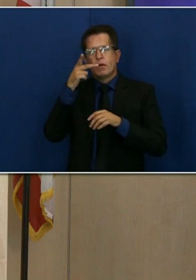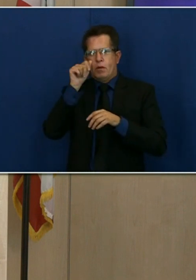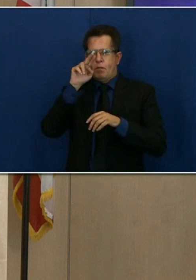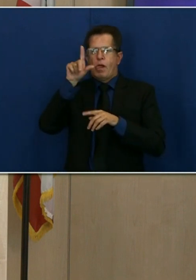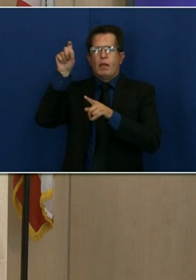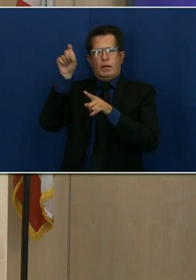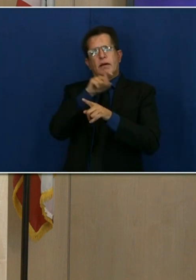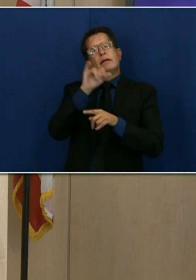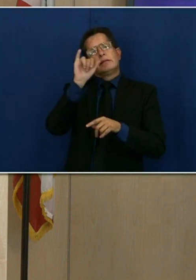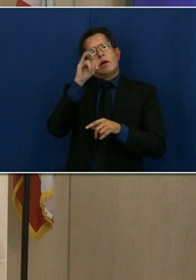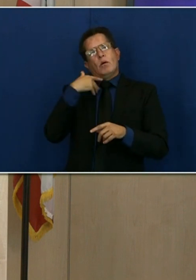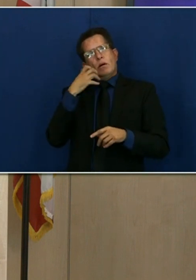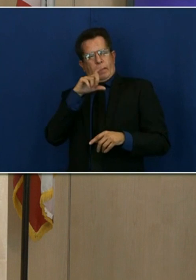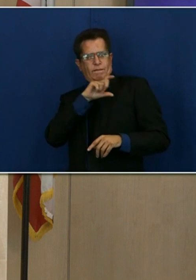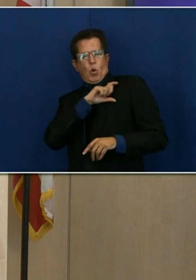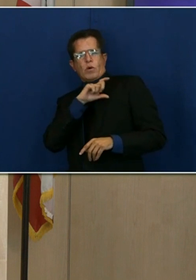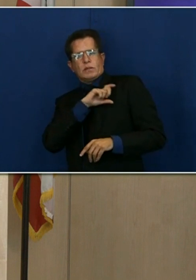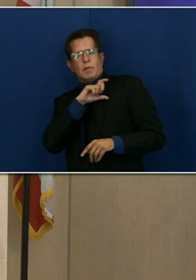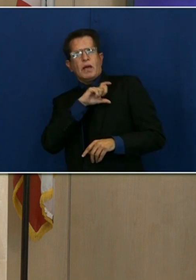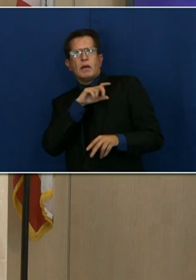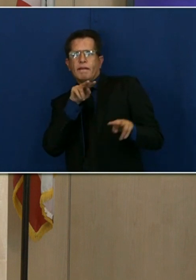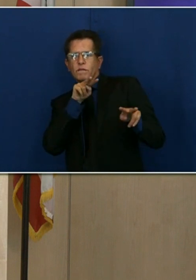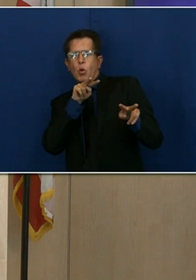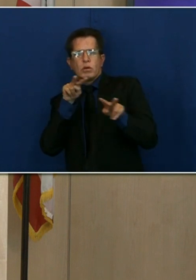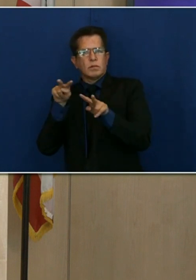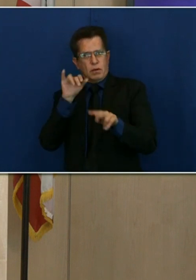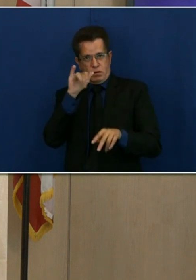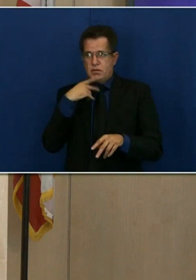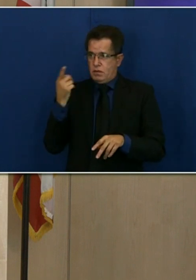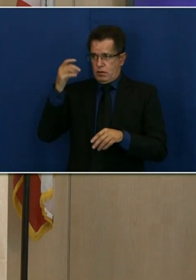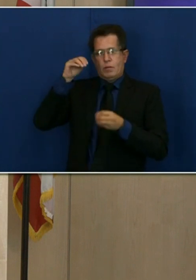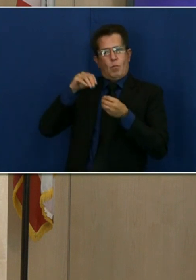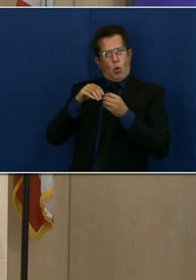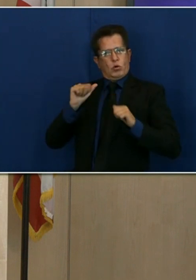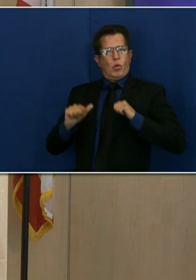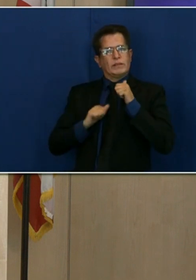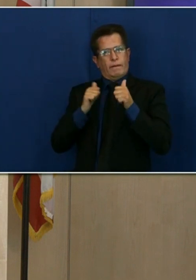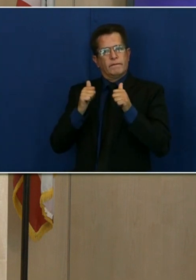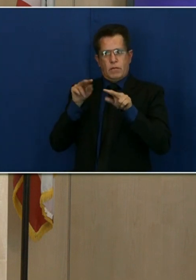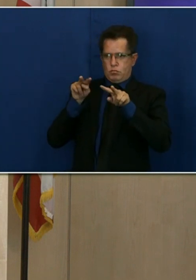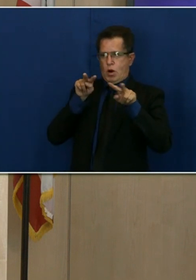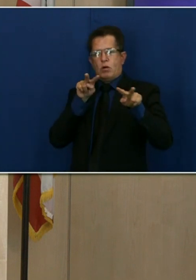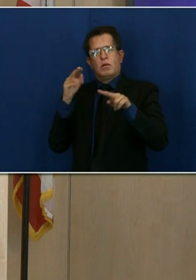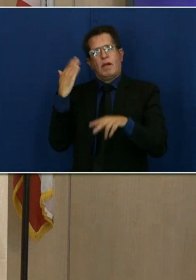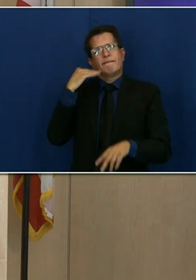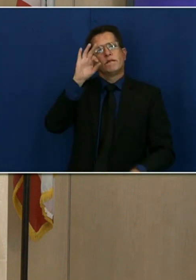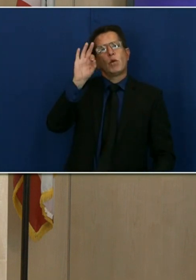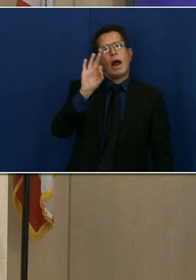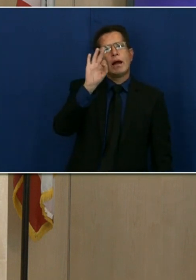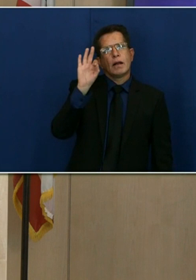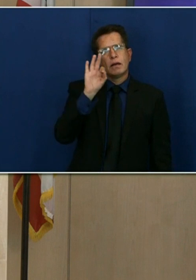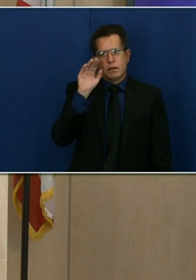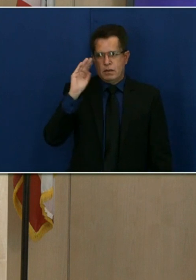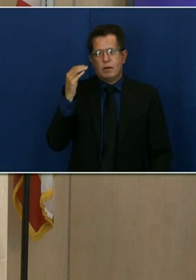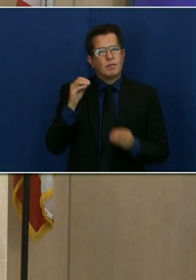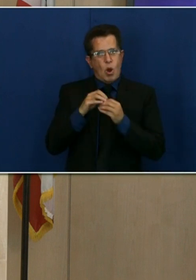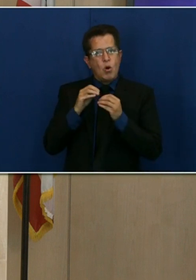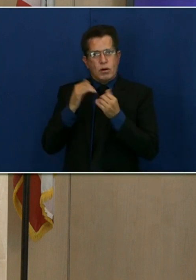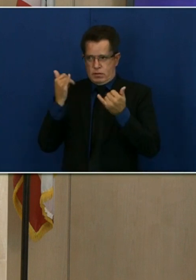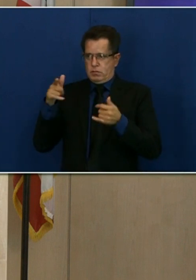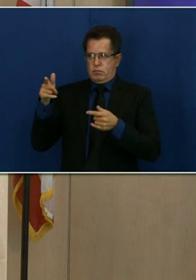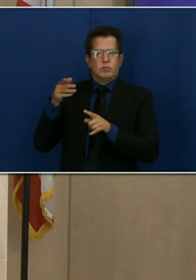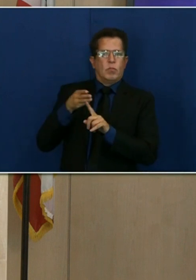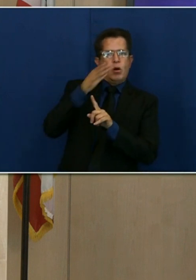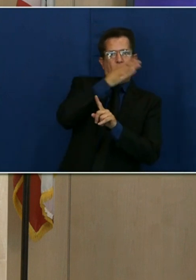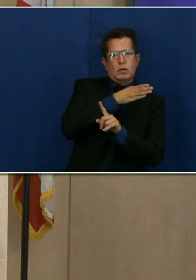about enforcement. You know, we saw a more aggressive stance, as you've noted, on Friday with the county getting out ahead and